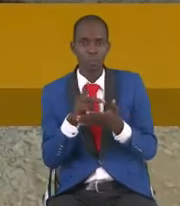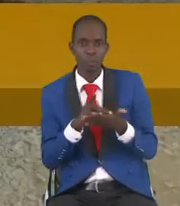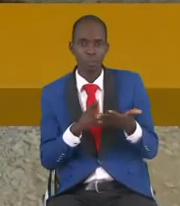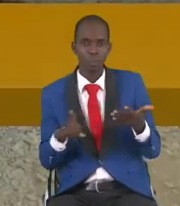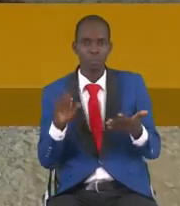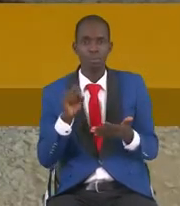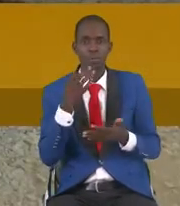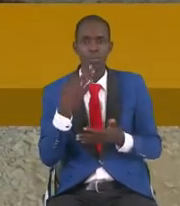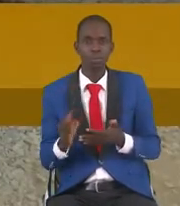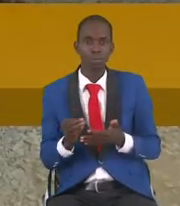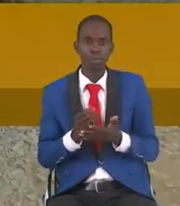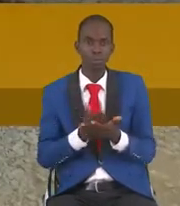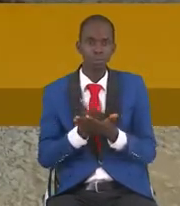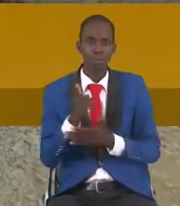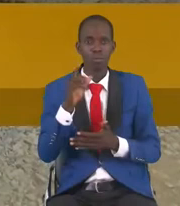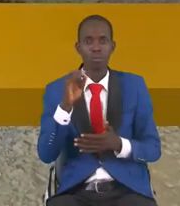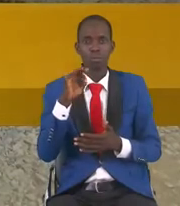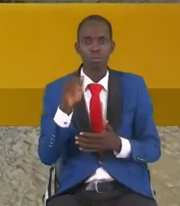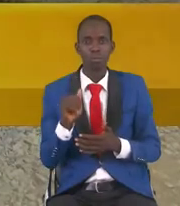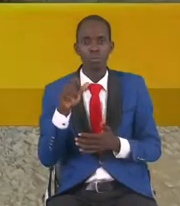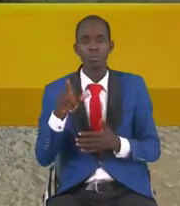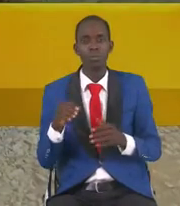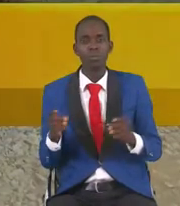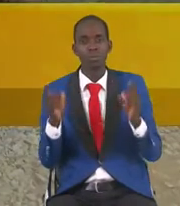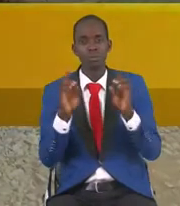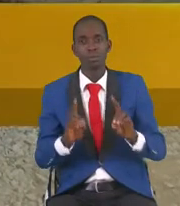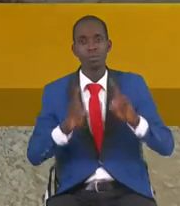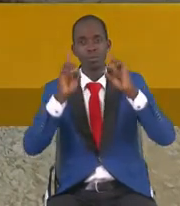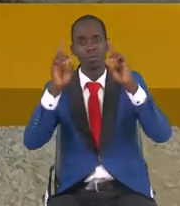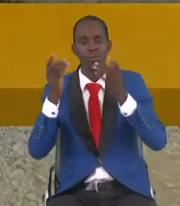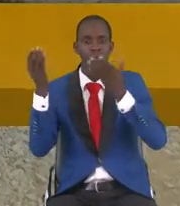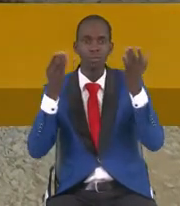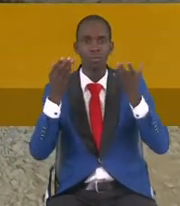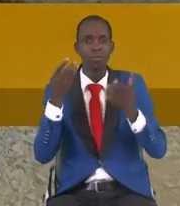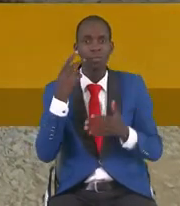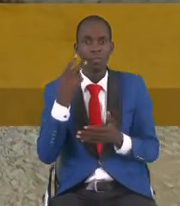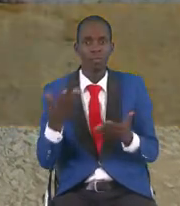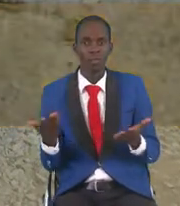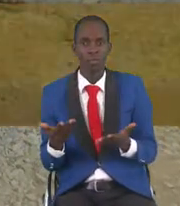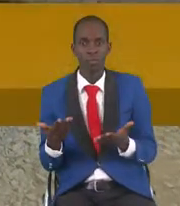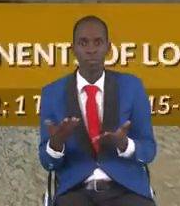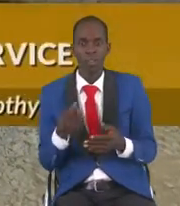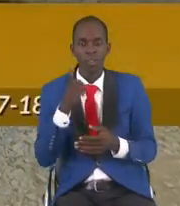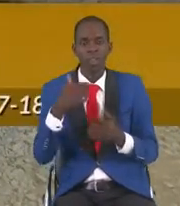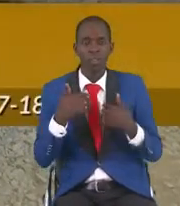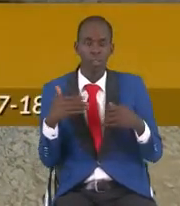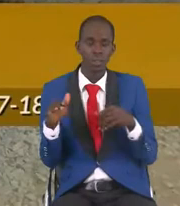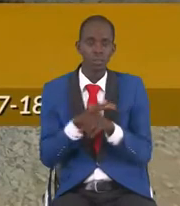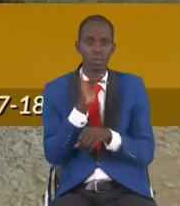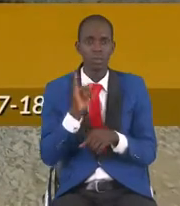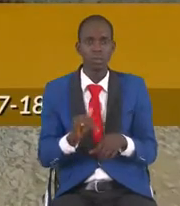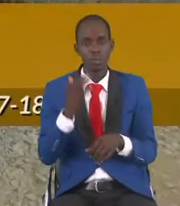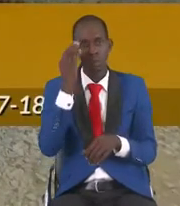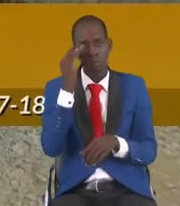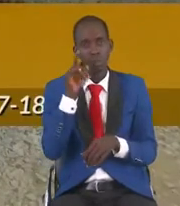devoted service. That's exactly what we read there about Paul the apostle. Said, thou hast fully known. That was